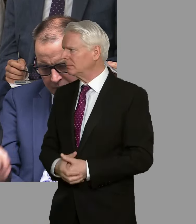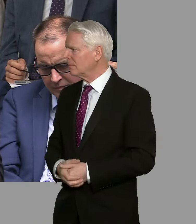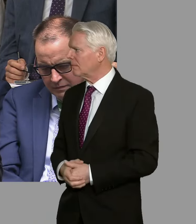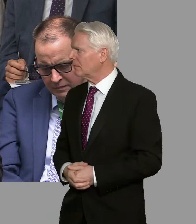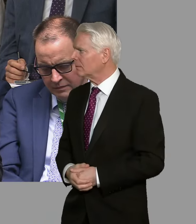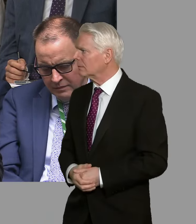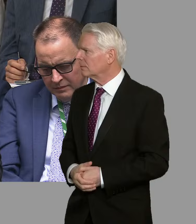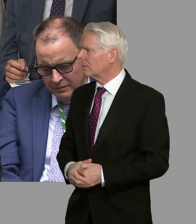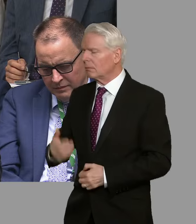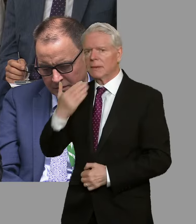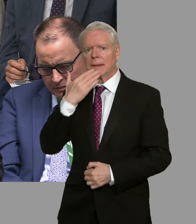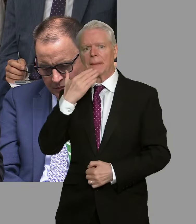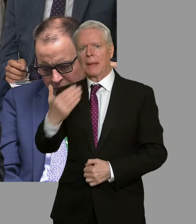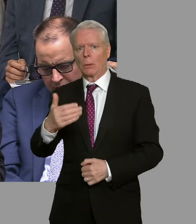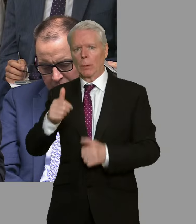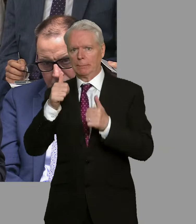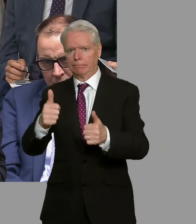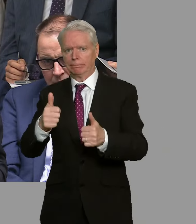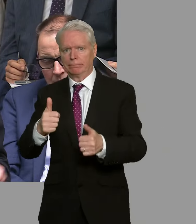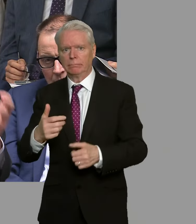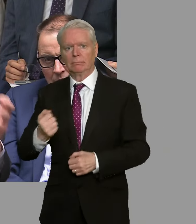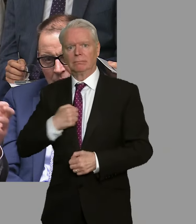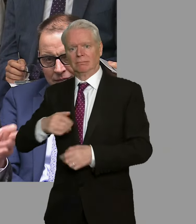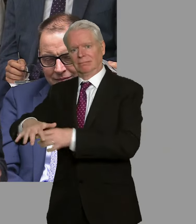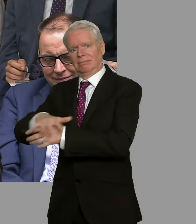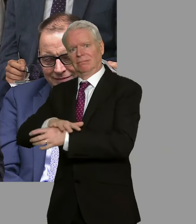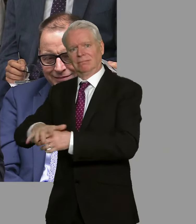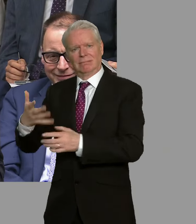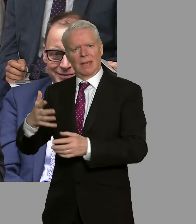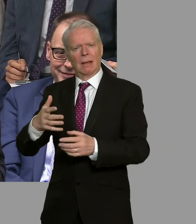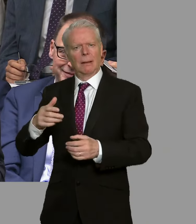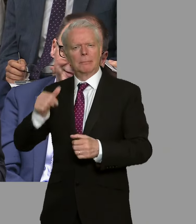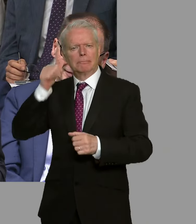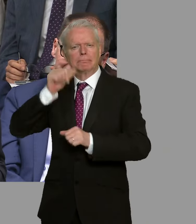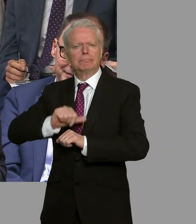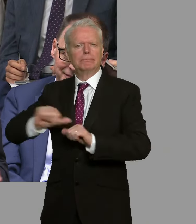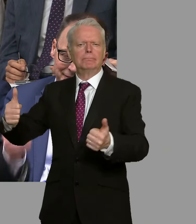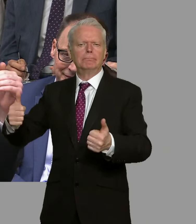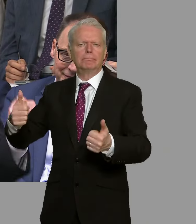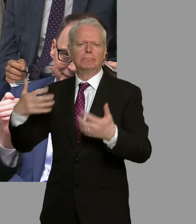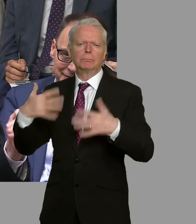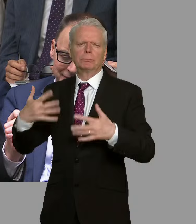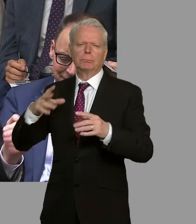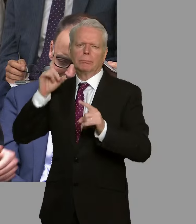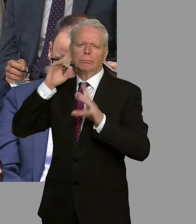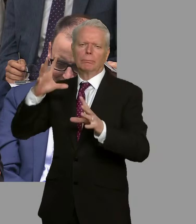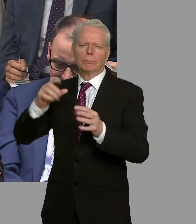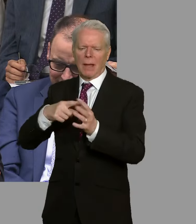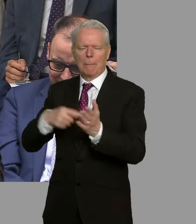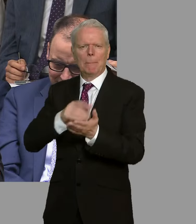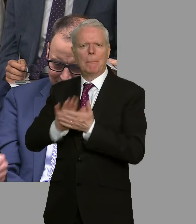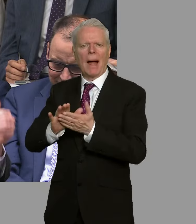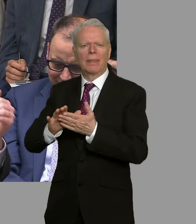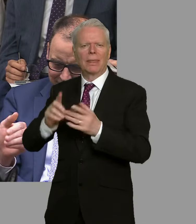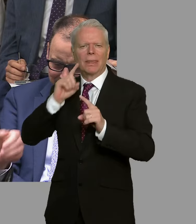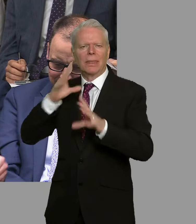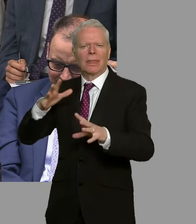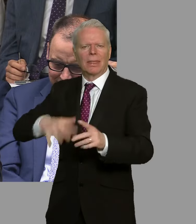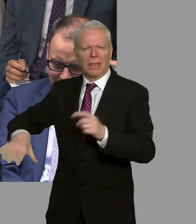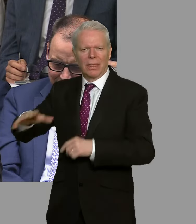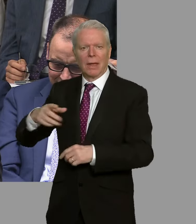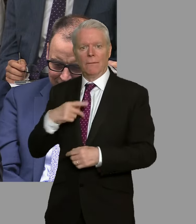most importantly, Ron, the local seal, to test the water quality at Durdle Door. Currently, water quality testing